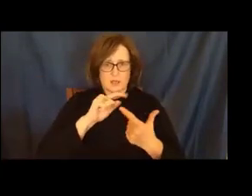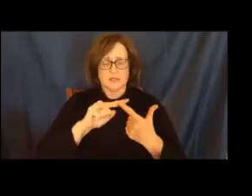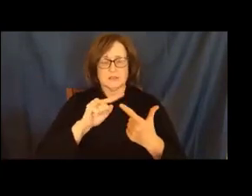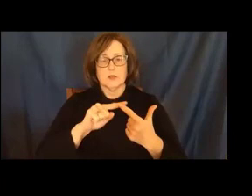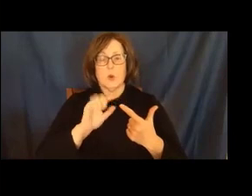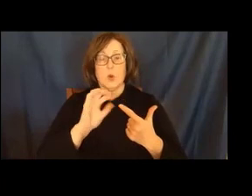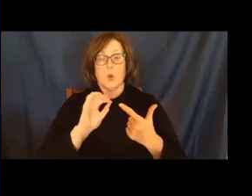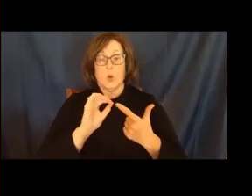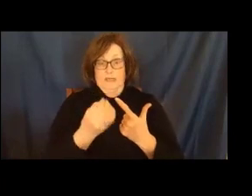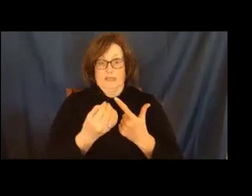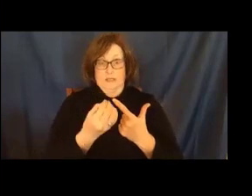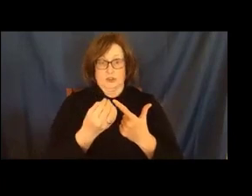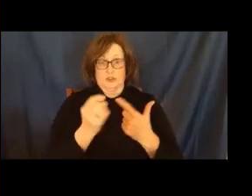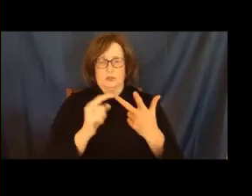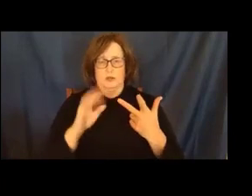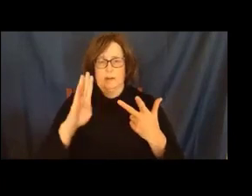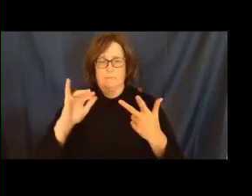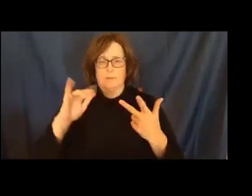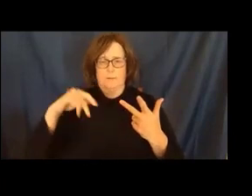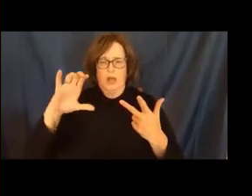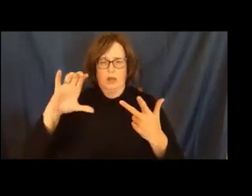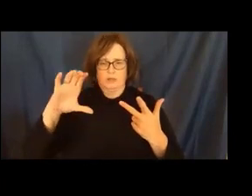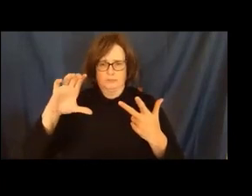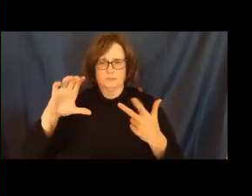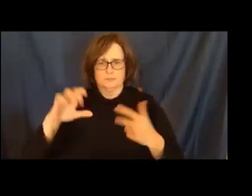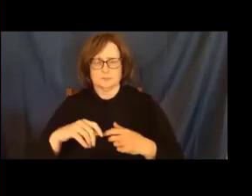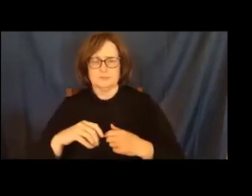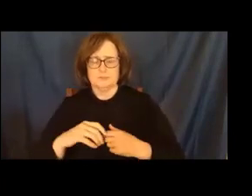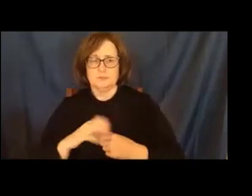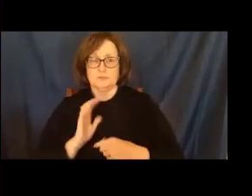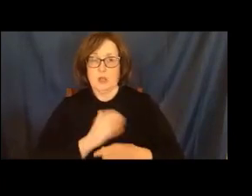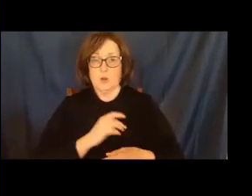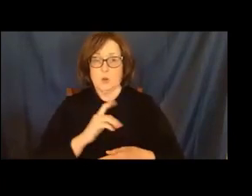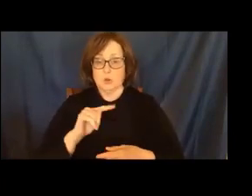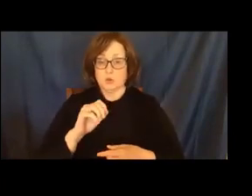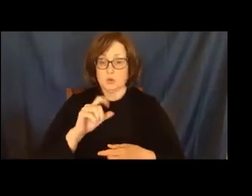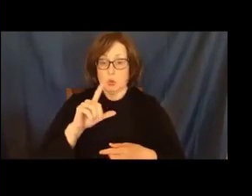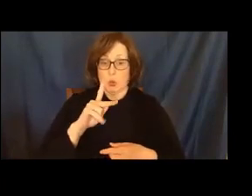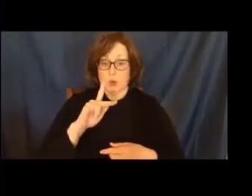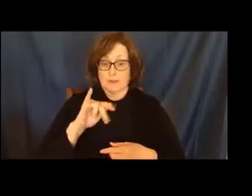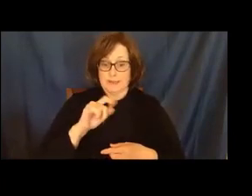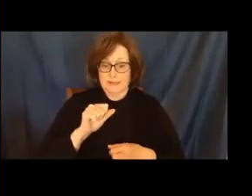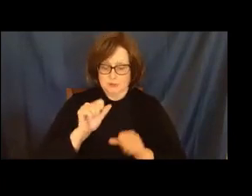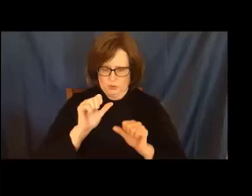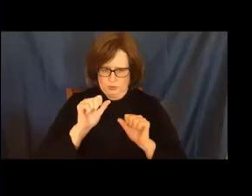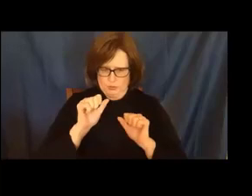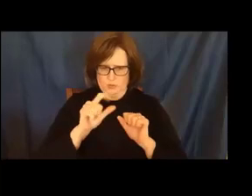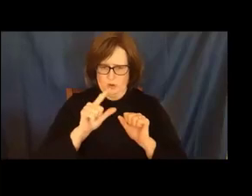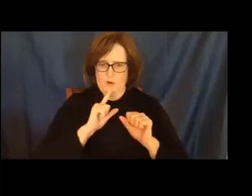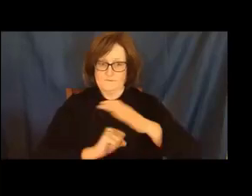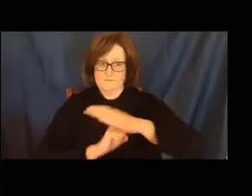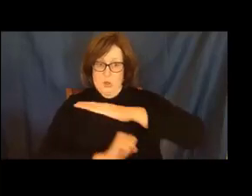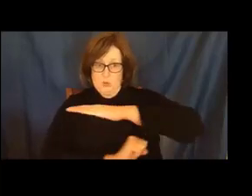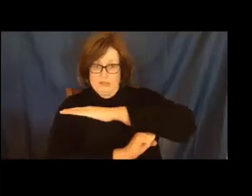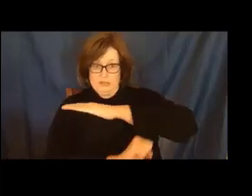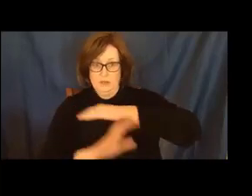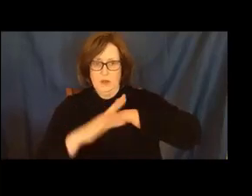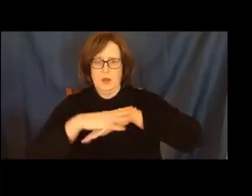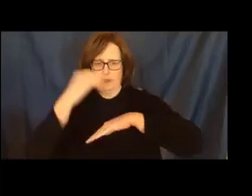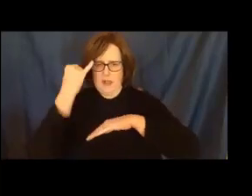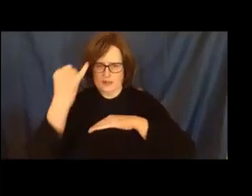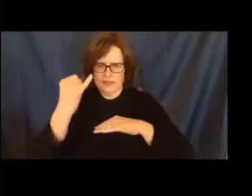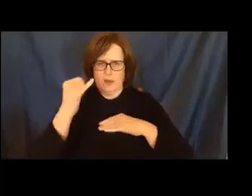color. And our toolkits are founded in the work of, are founded on anti-racism work by the Racial